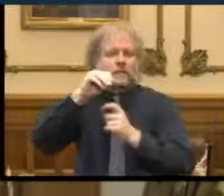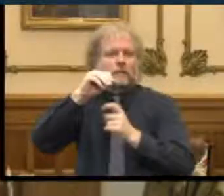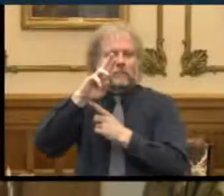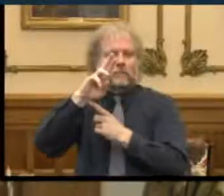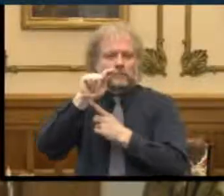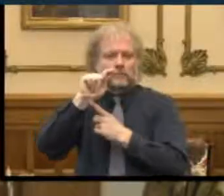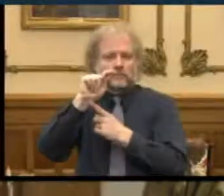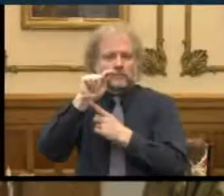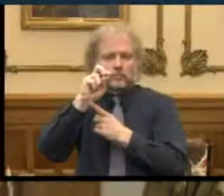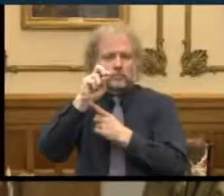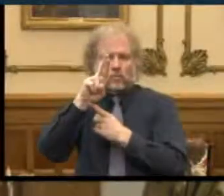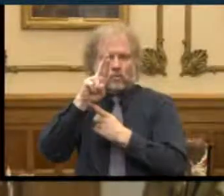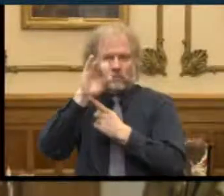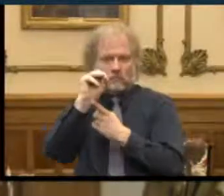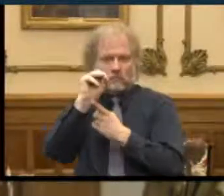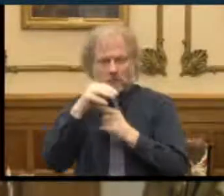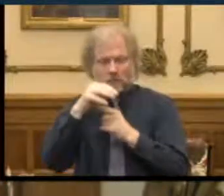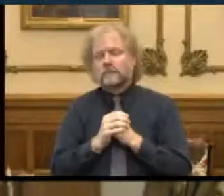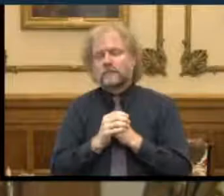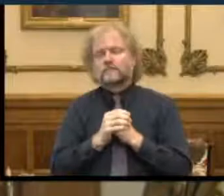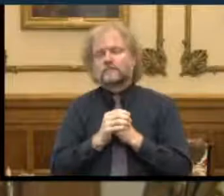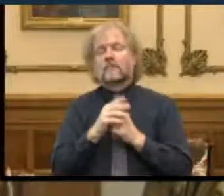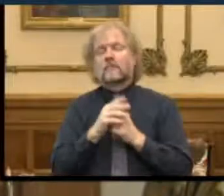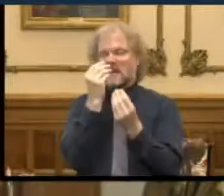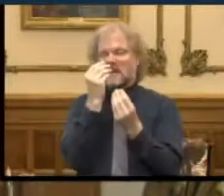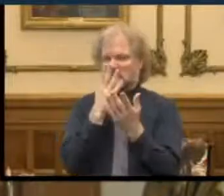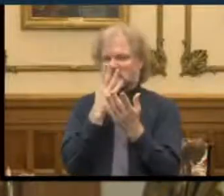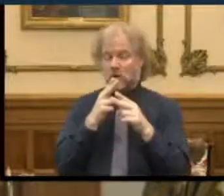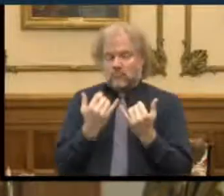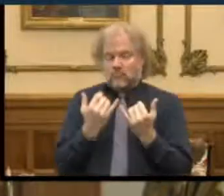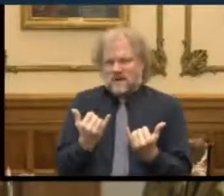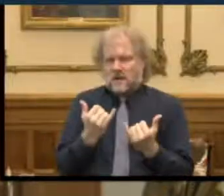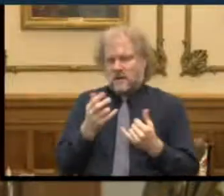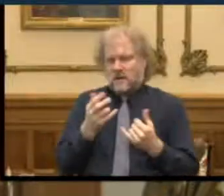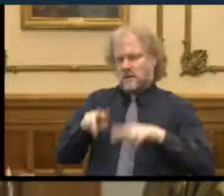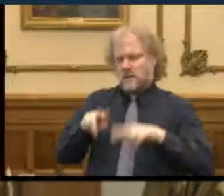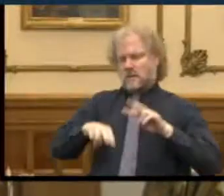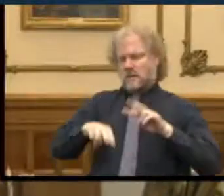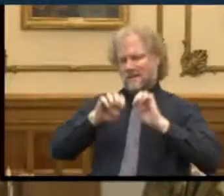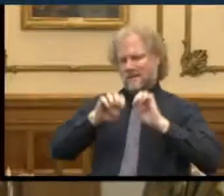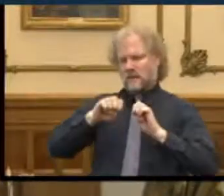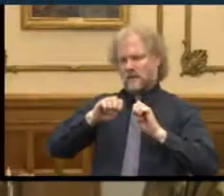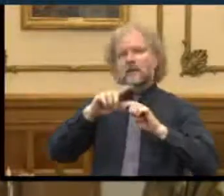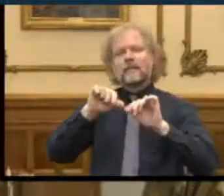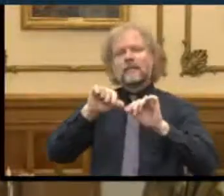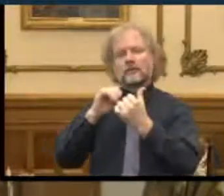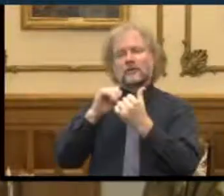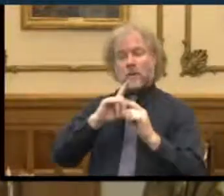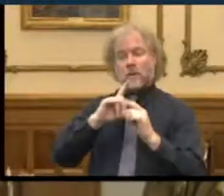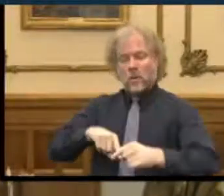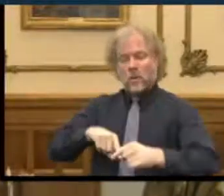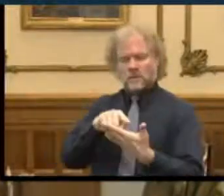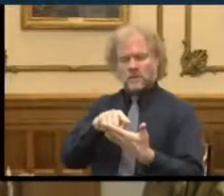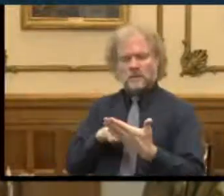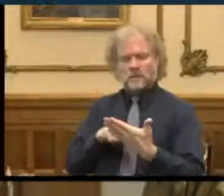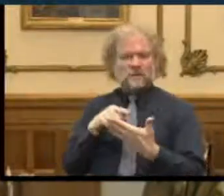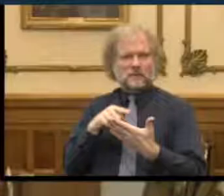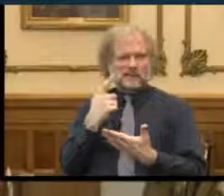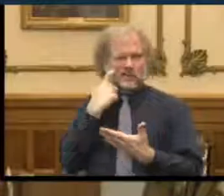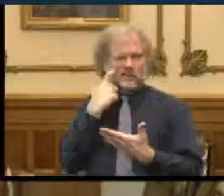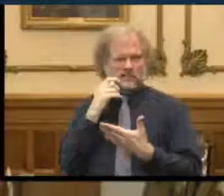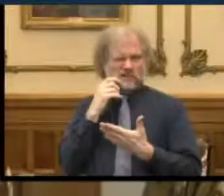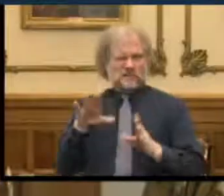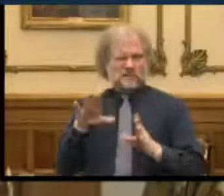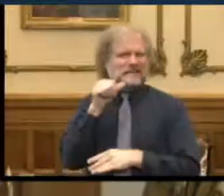also mention that we're currently evaluating the agency's order because it did come out just late